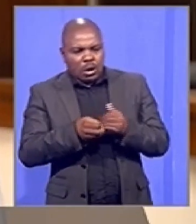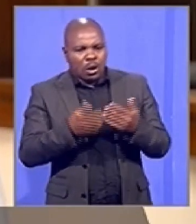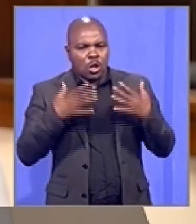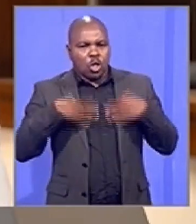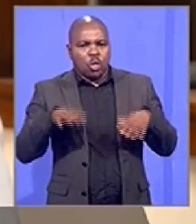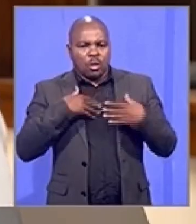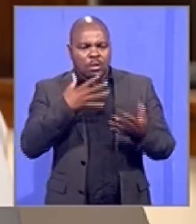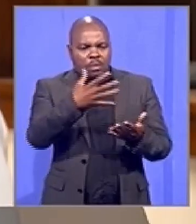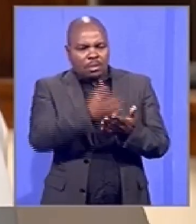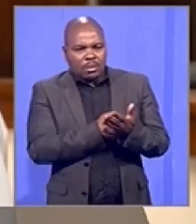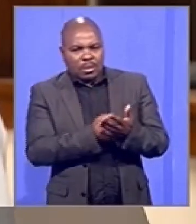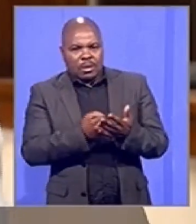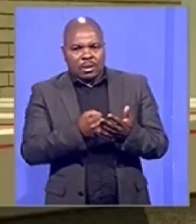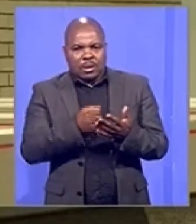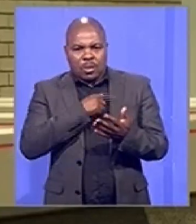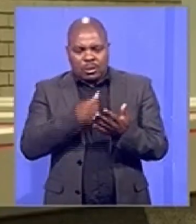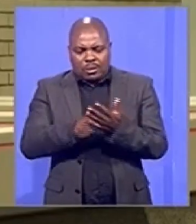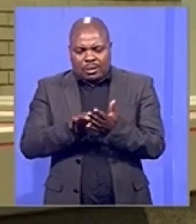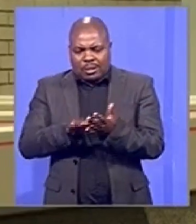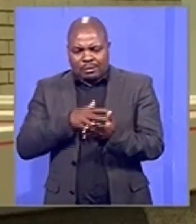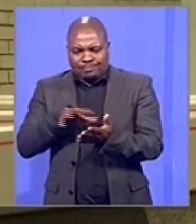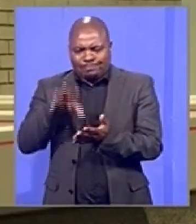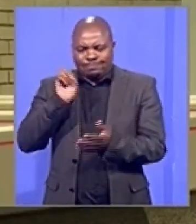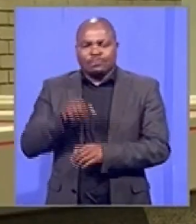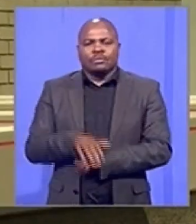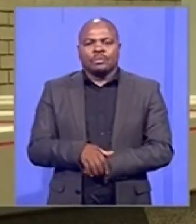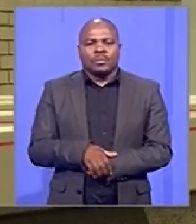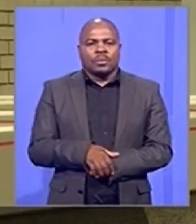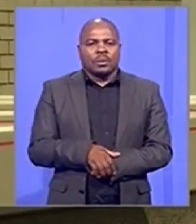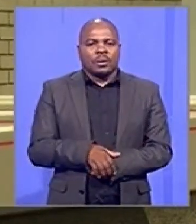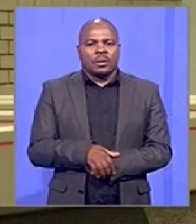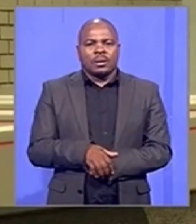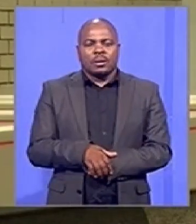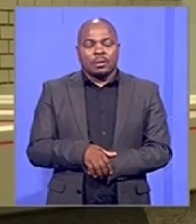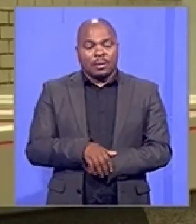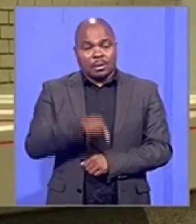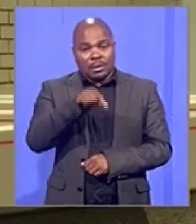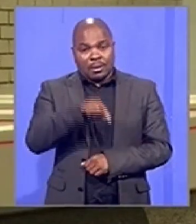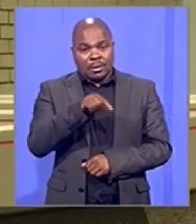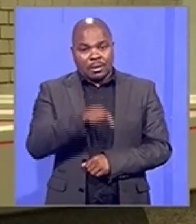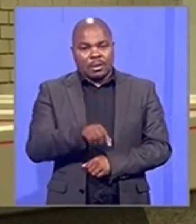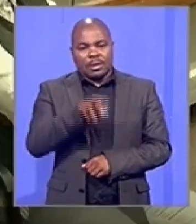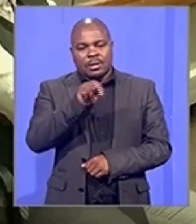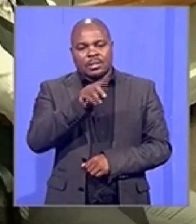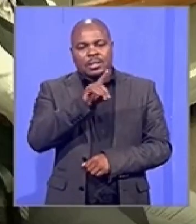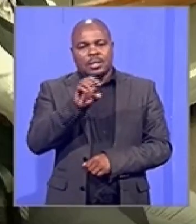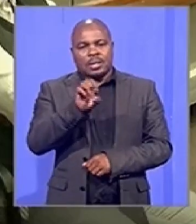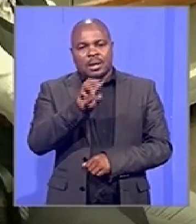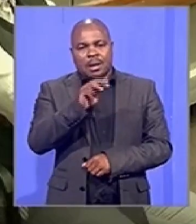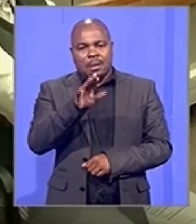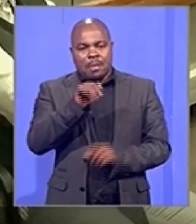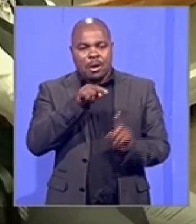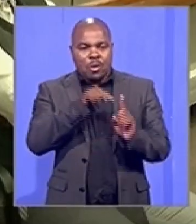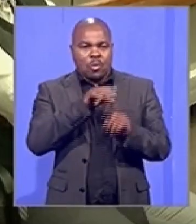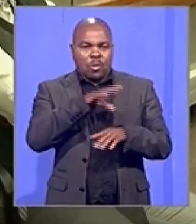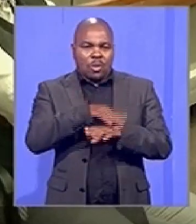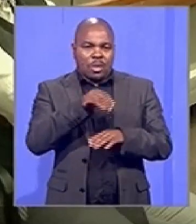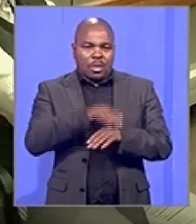because of my fingerprints and stuff. Ditaba di sale mothating ona yibana Tindema ya dilemo di